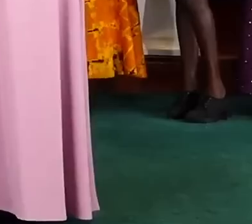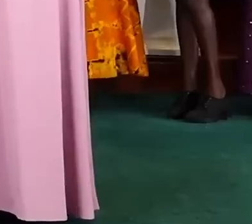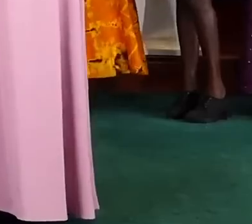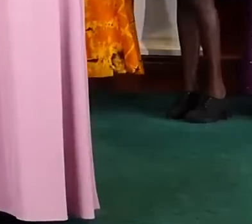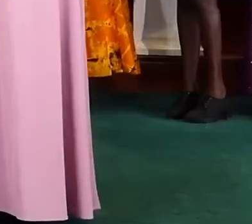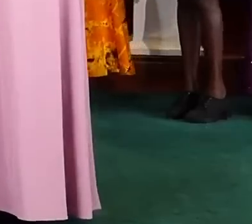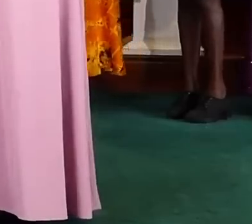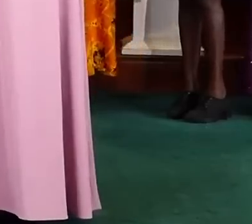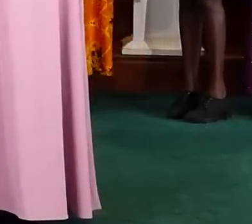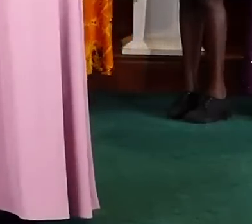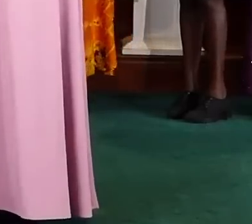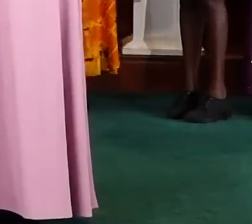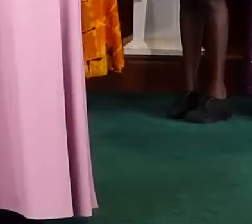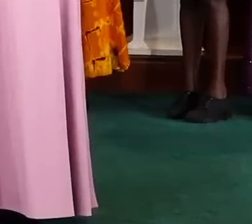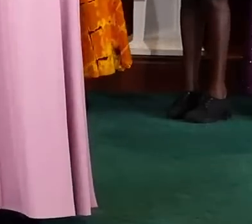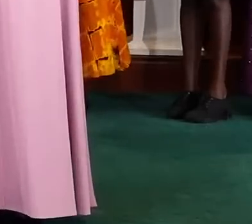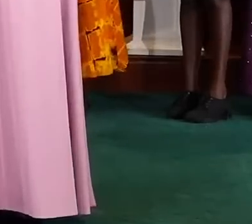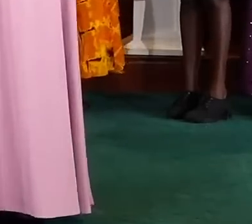away.